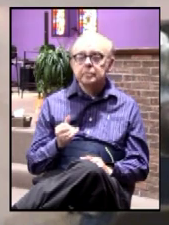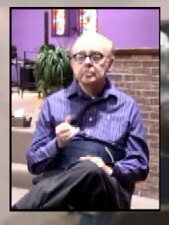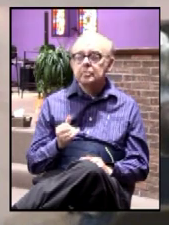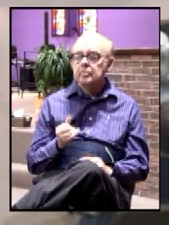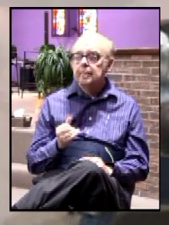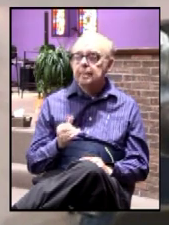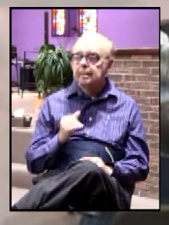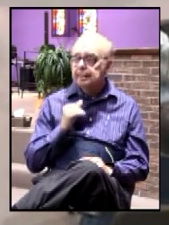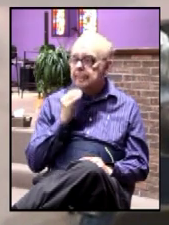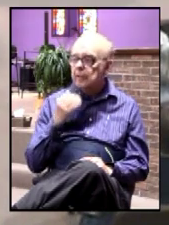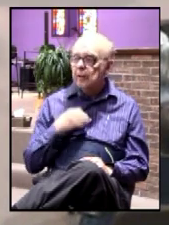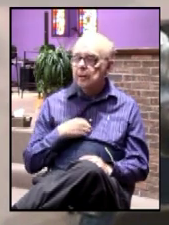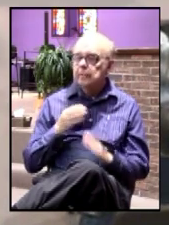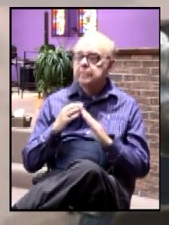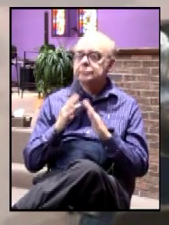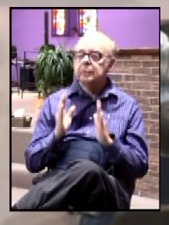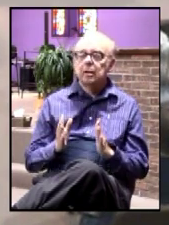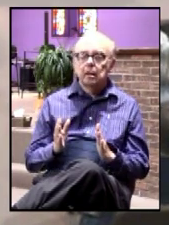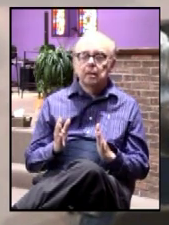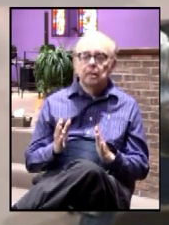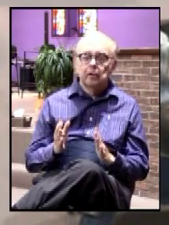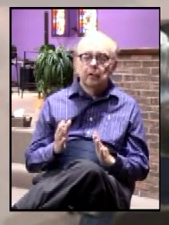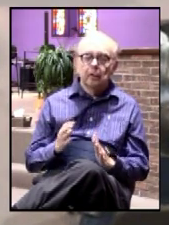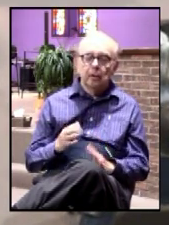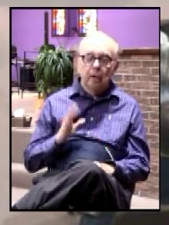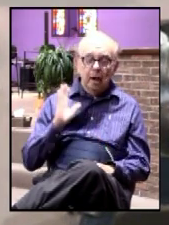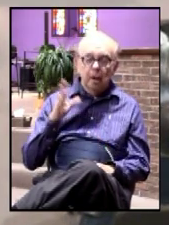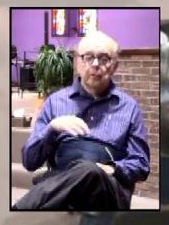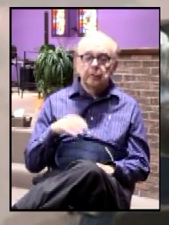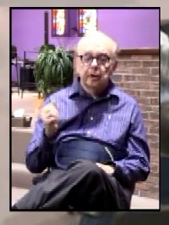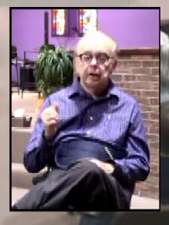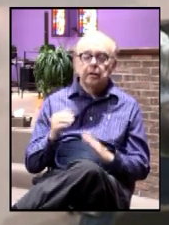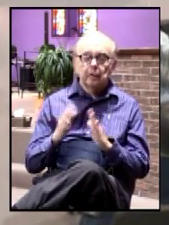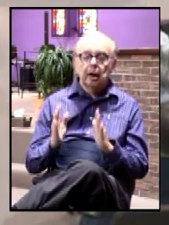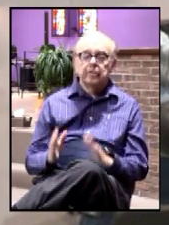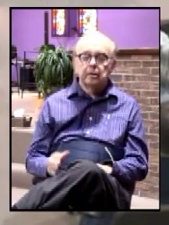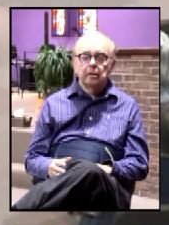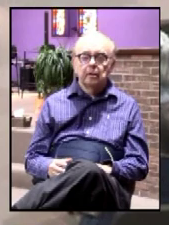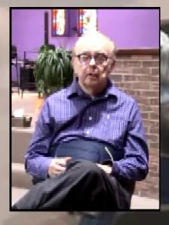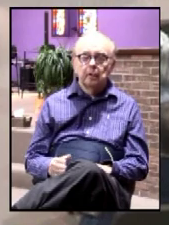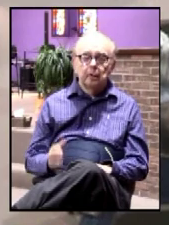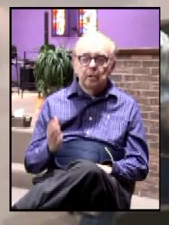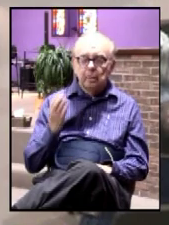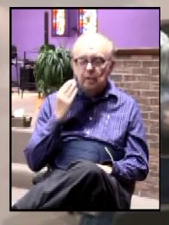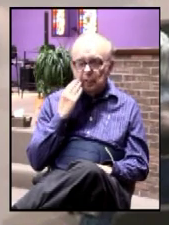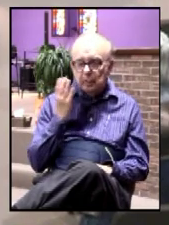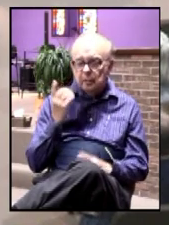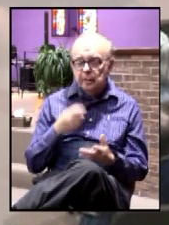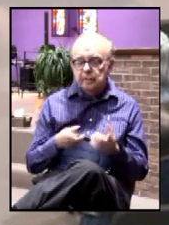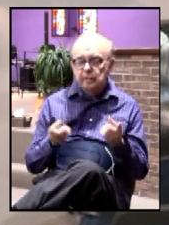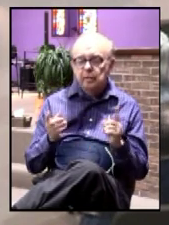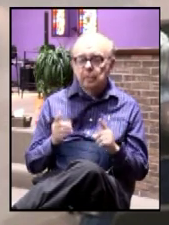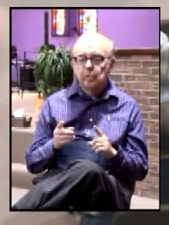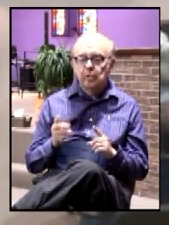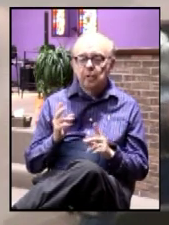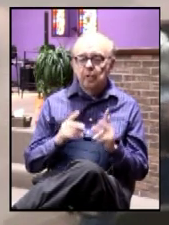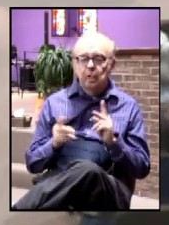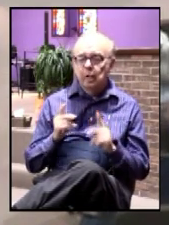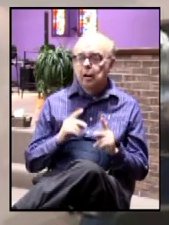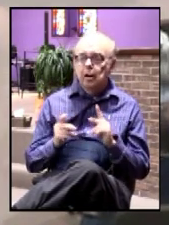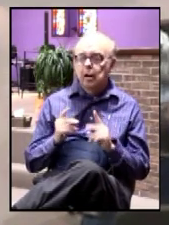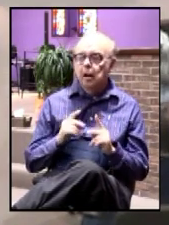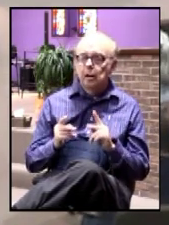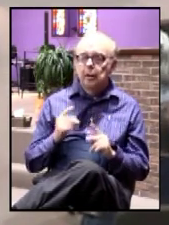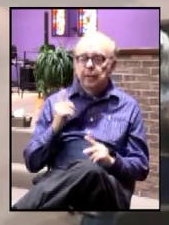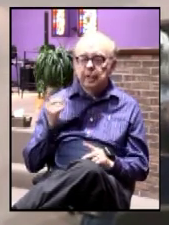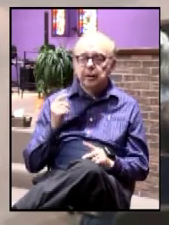out. And you got a house. And guess what? I'm going to take your house. I don't know if you've seen what's going on, but there are some people